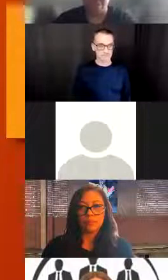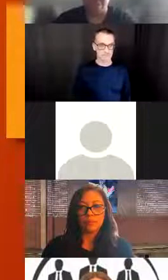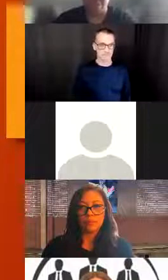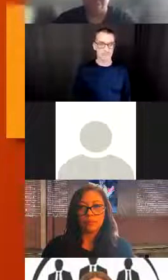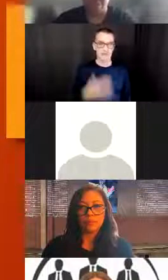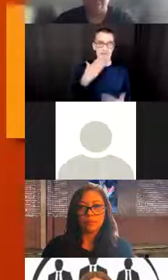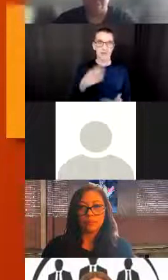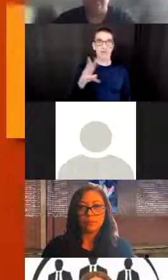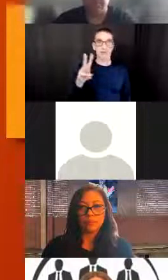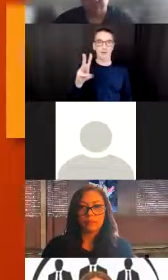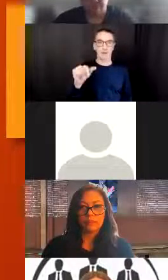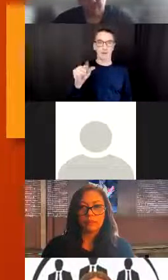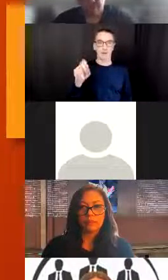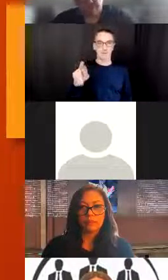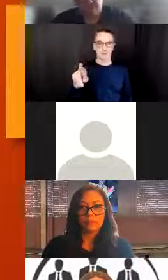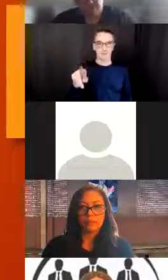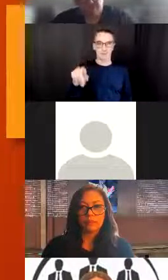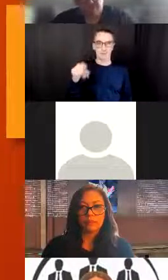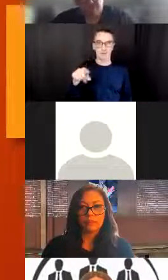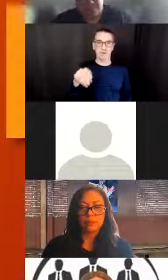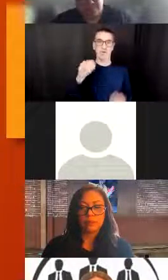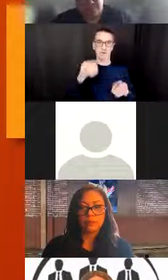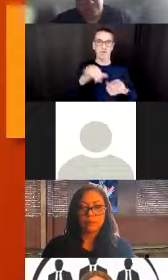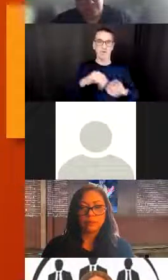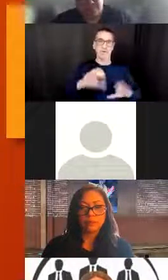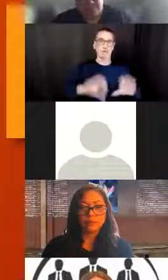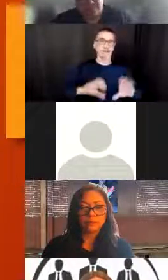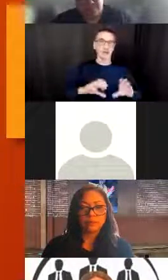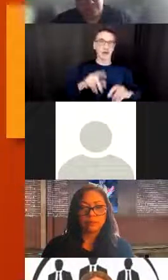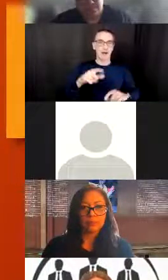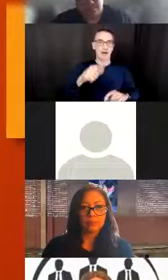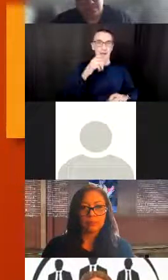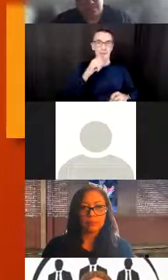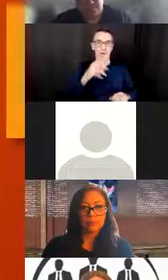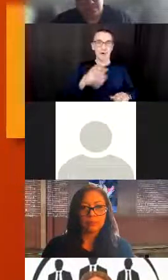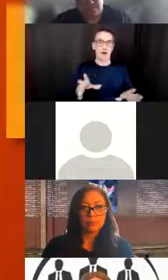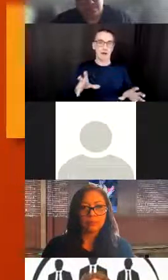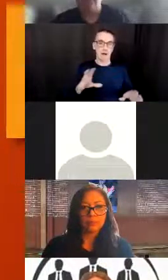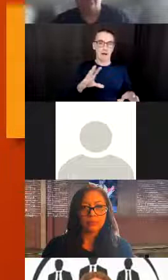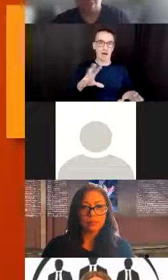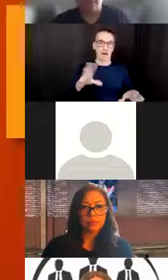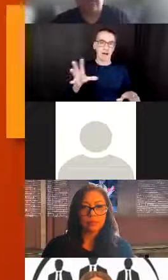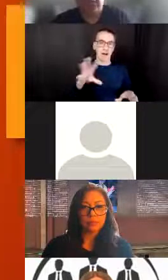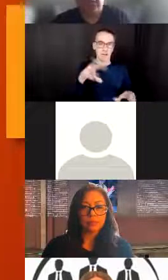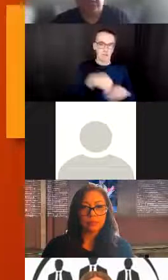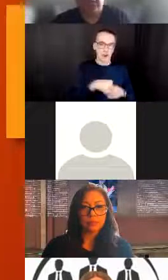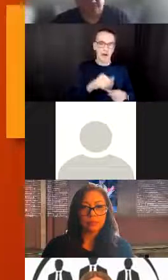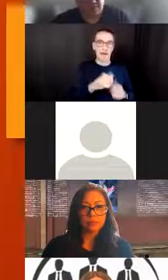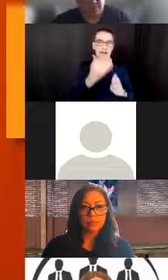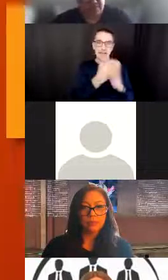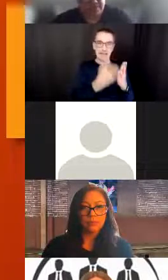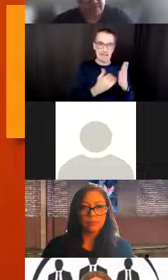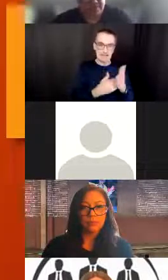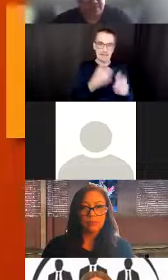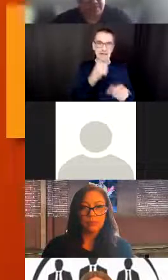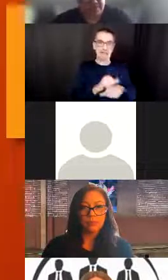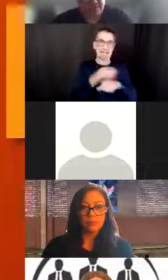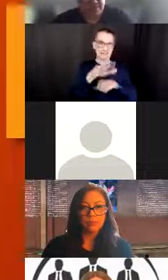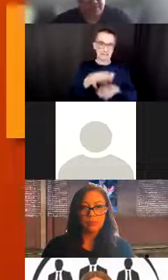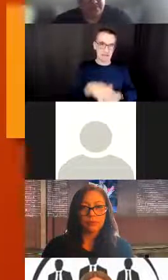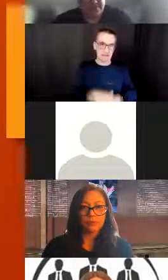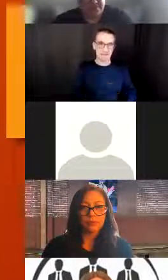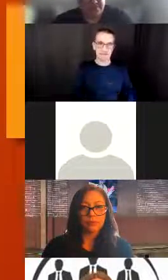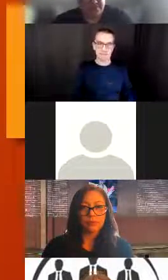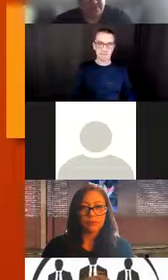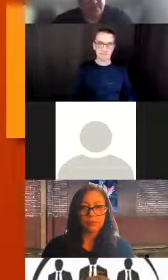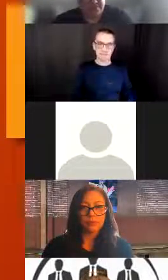Thank you, Walter. Walter has put in the chat that they will compile a list and send. Great, thank you,